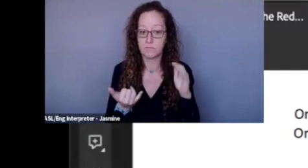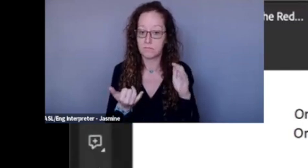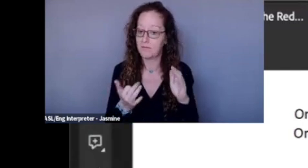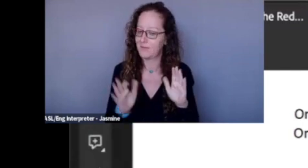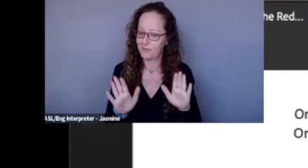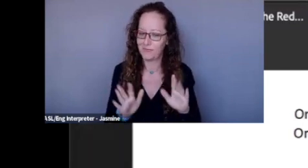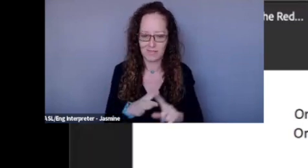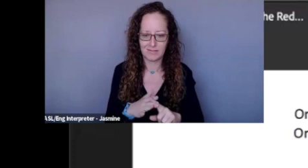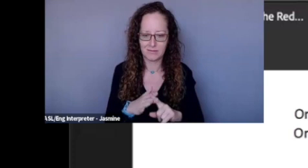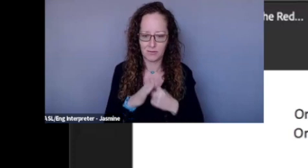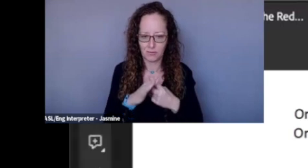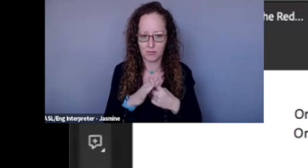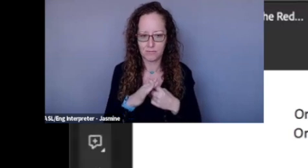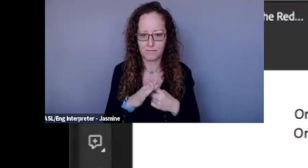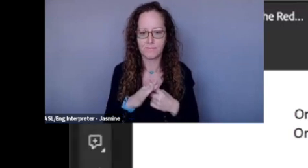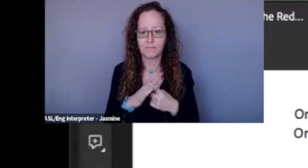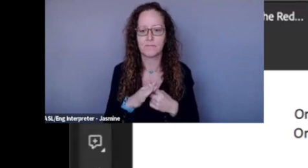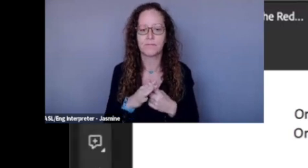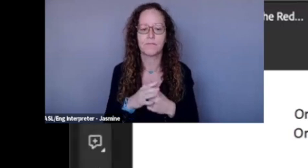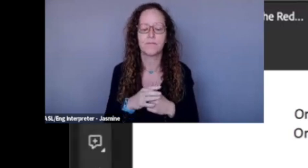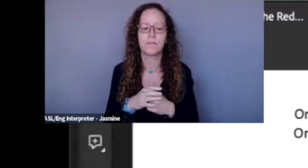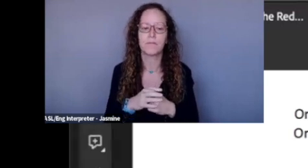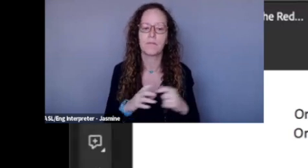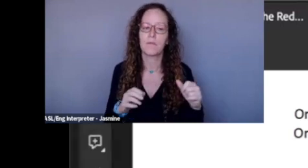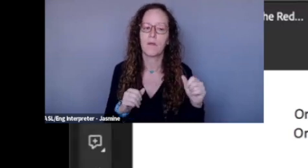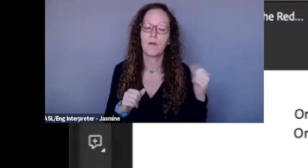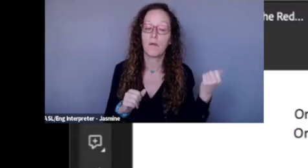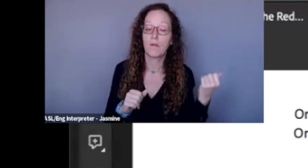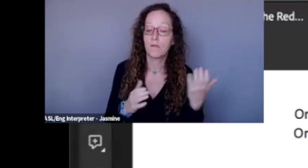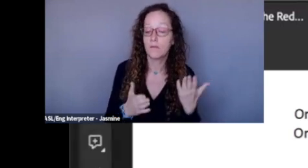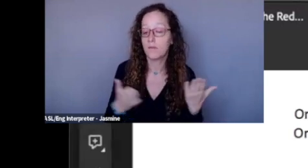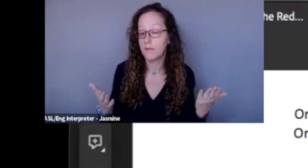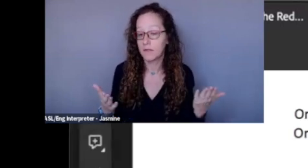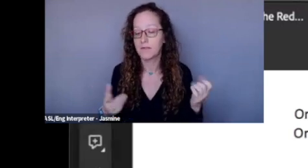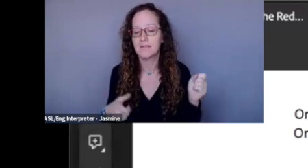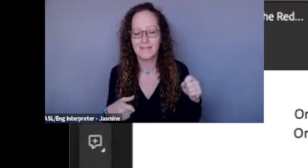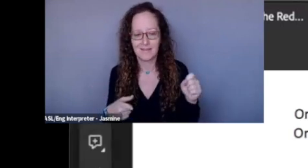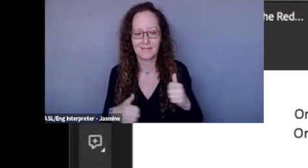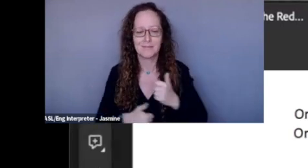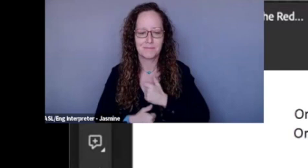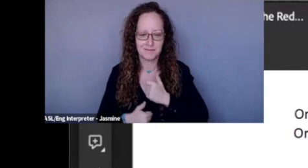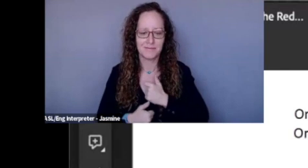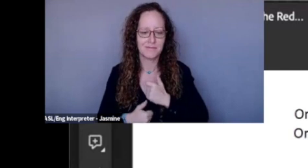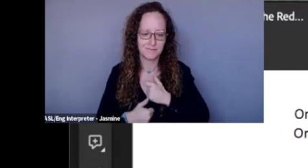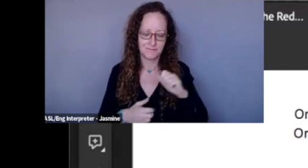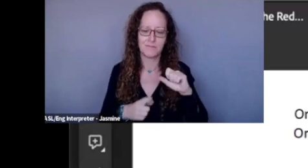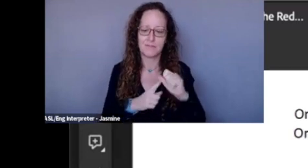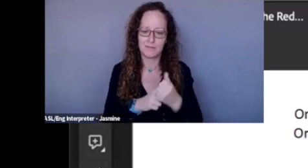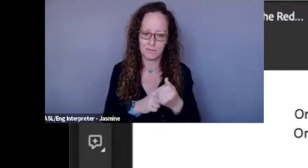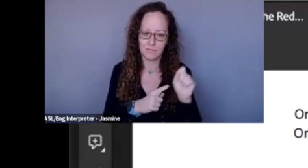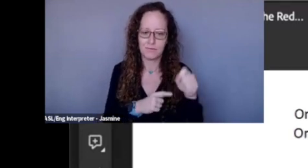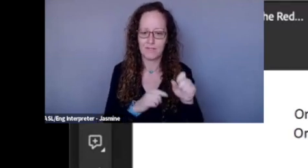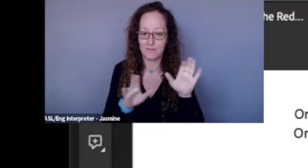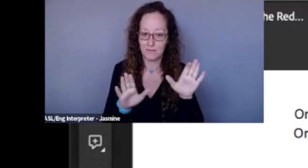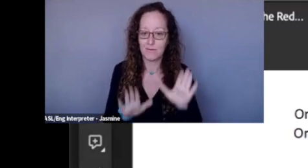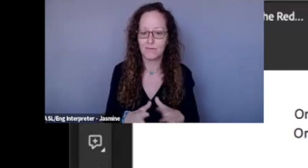start. There are other things. Yes, military situation.